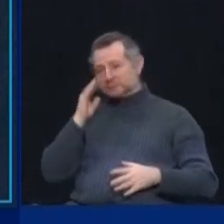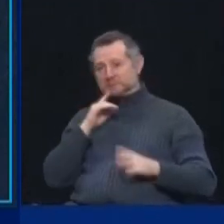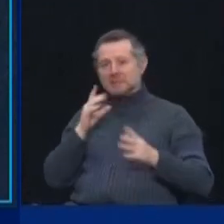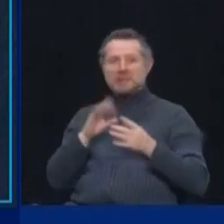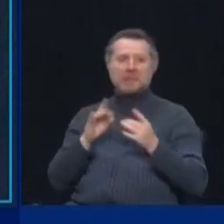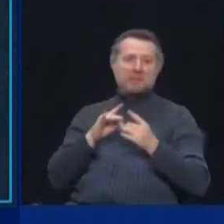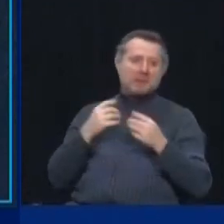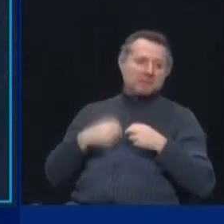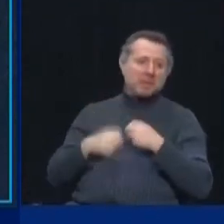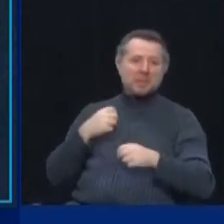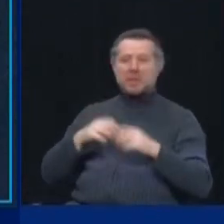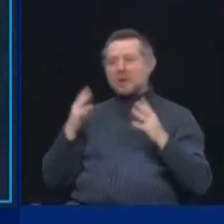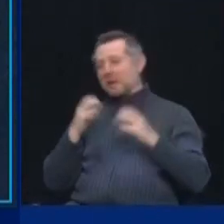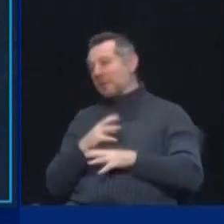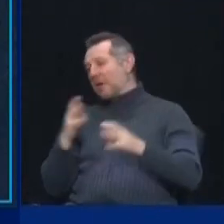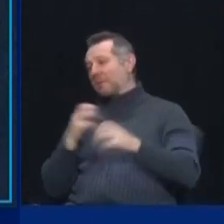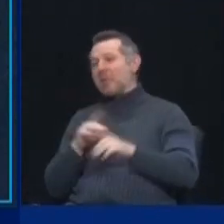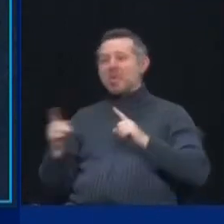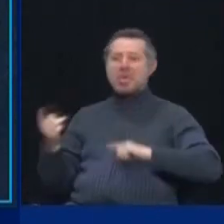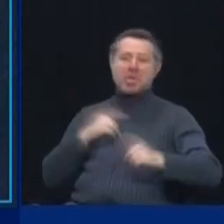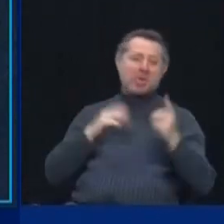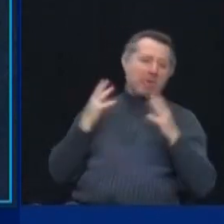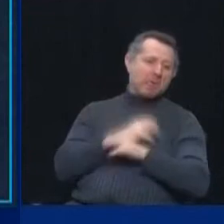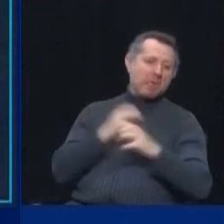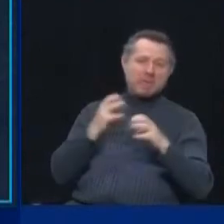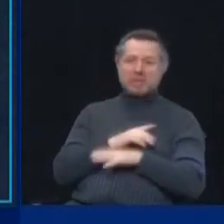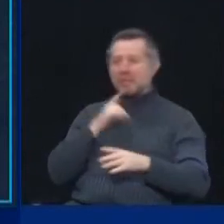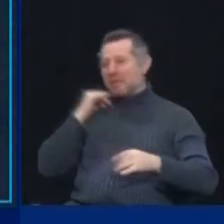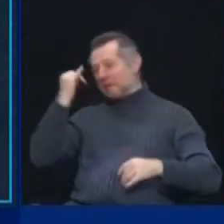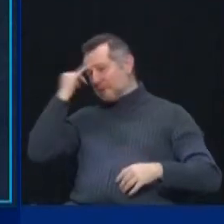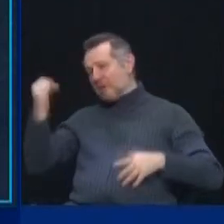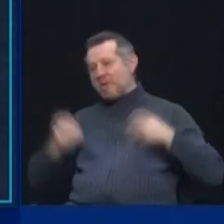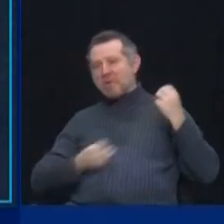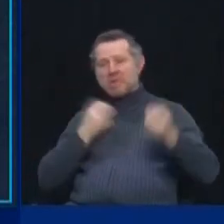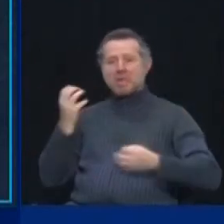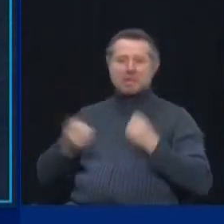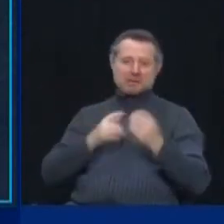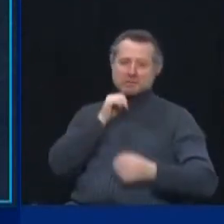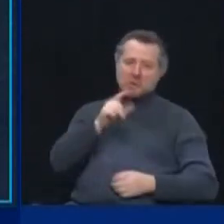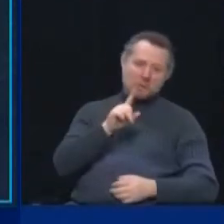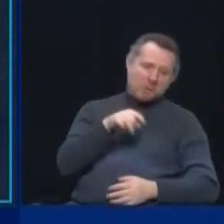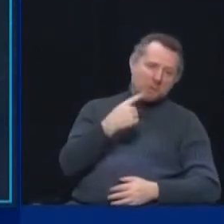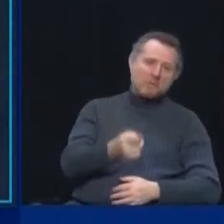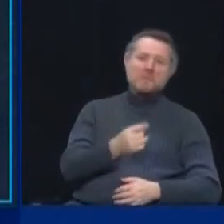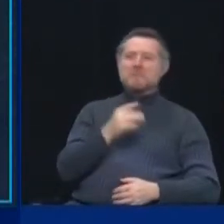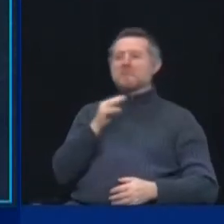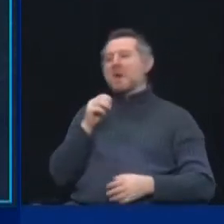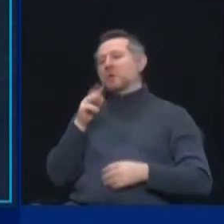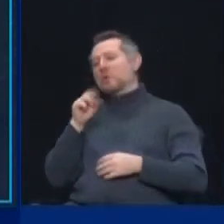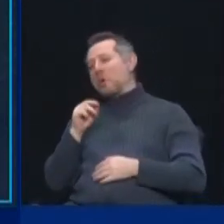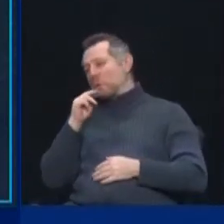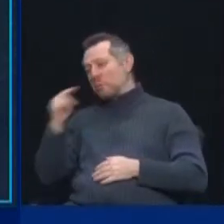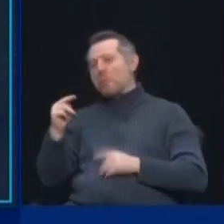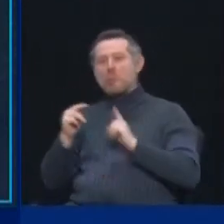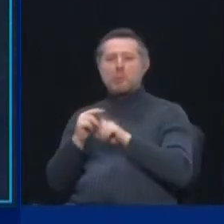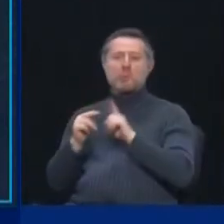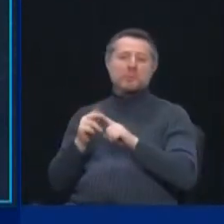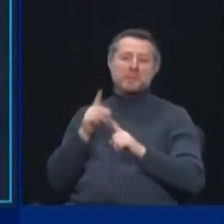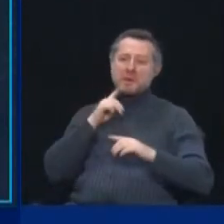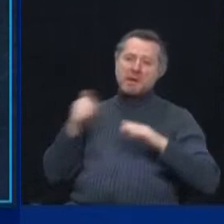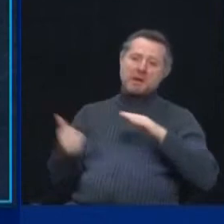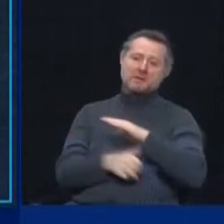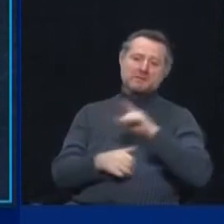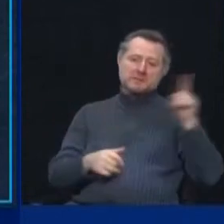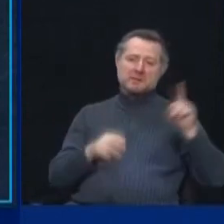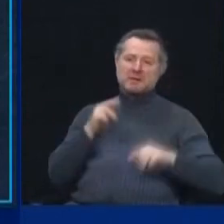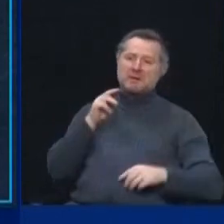idea. This is a complicated idea. It's not just Metro North. Metro North is part of MTA. The train tracks